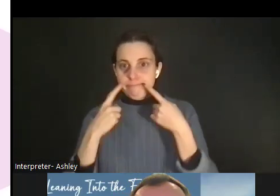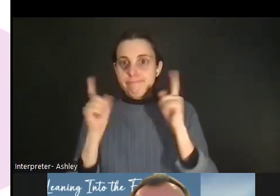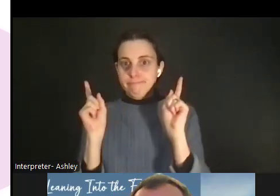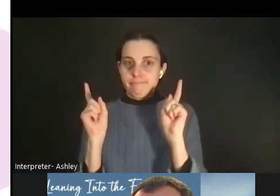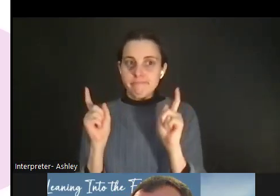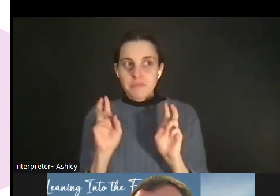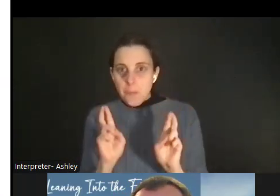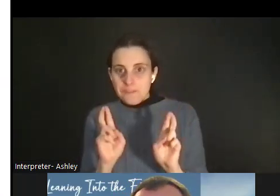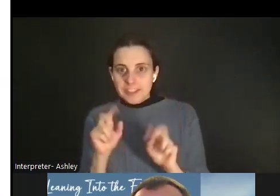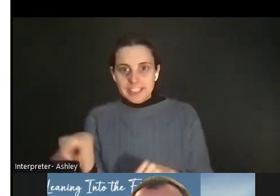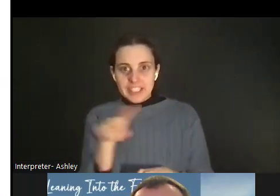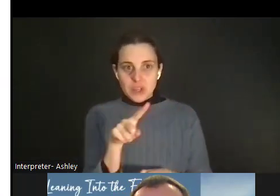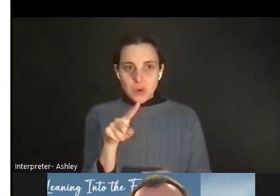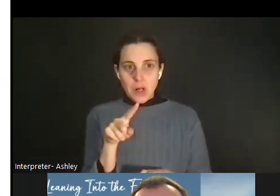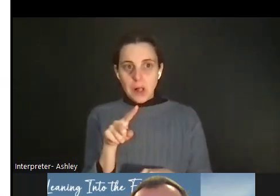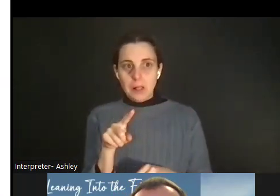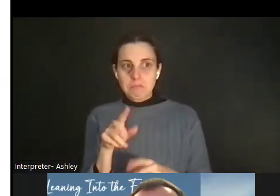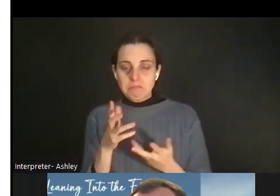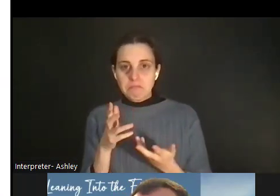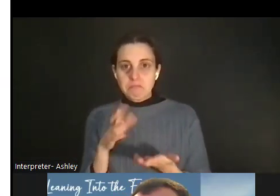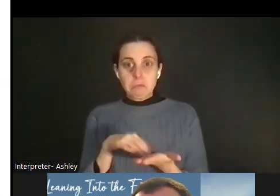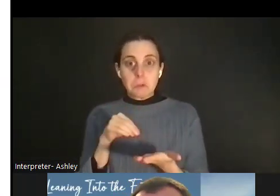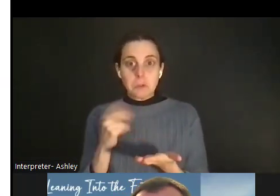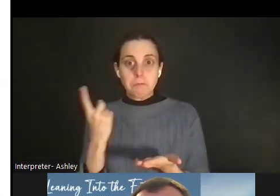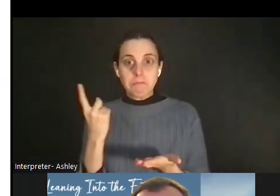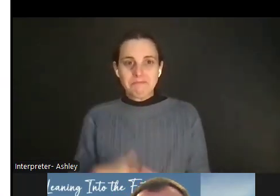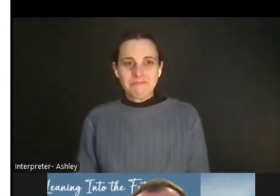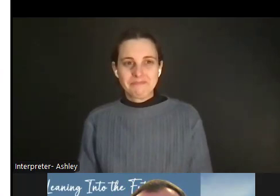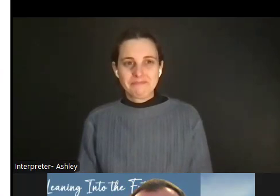good takeaway from it. All right, so if we look at train,